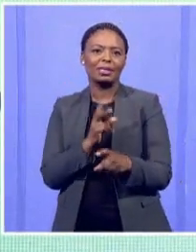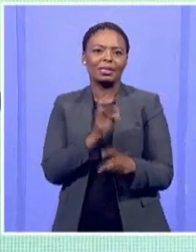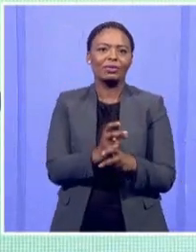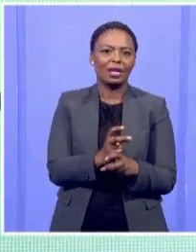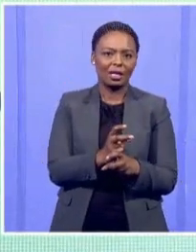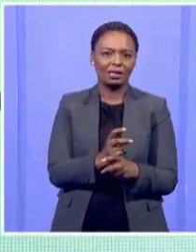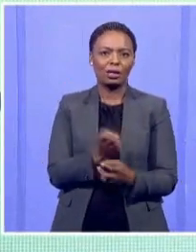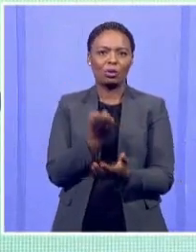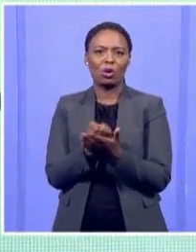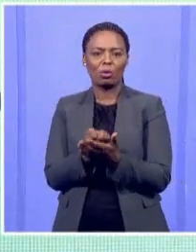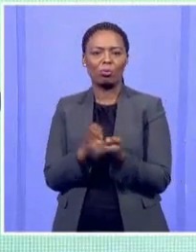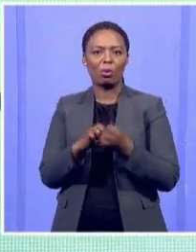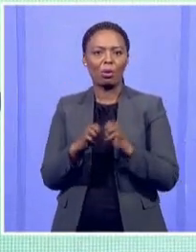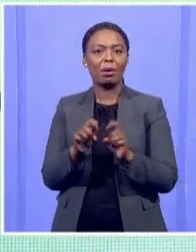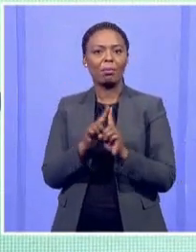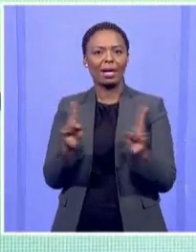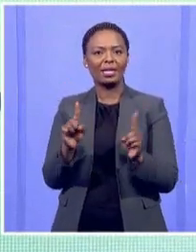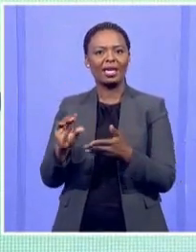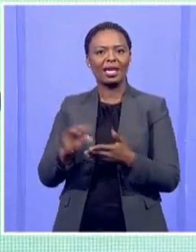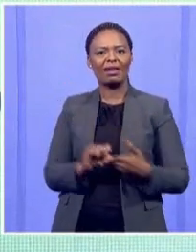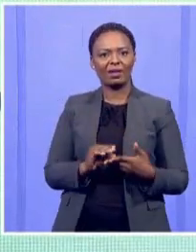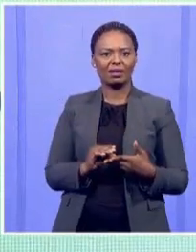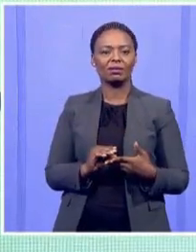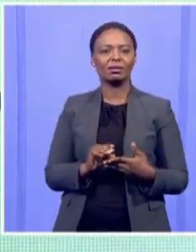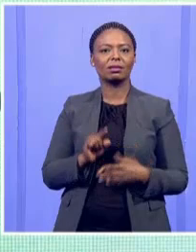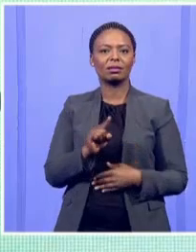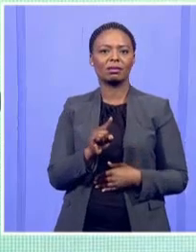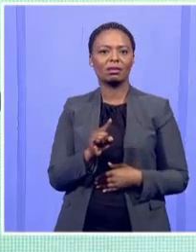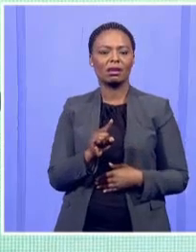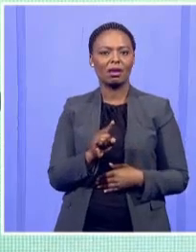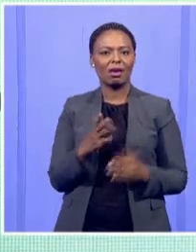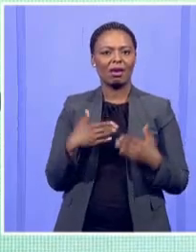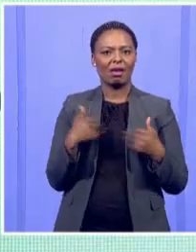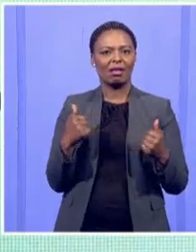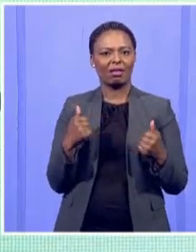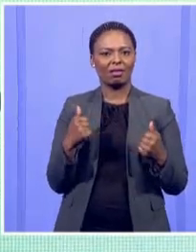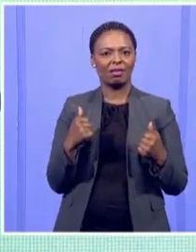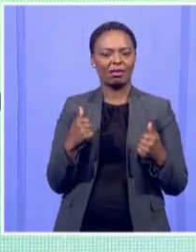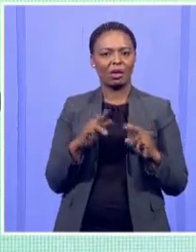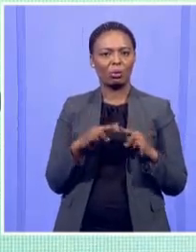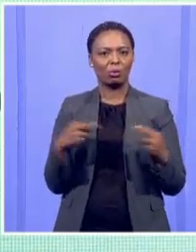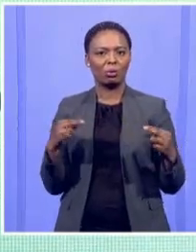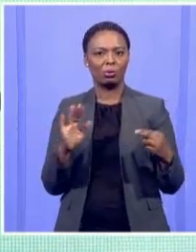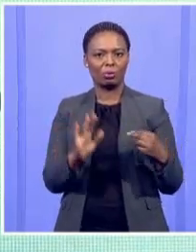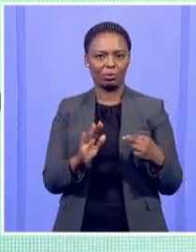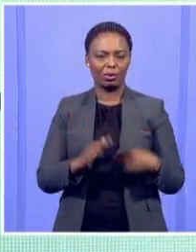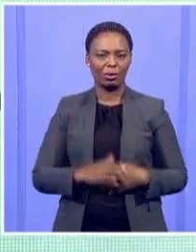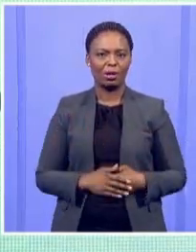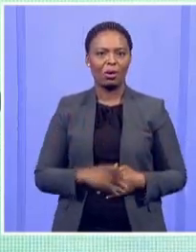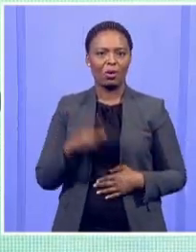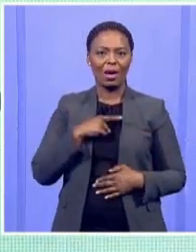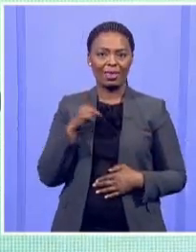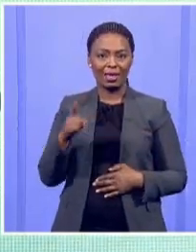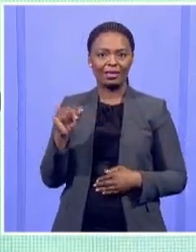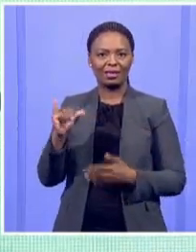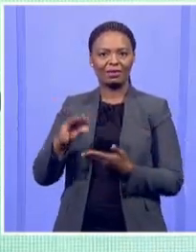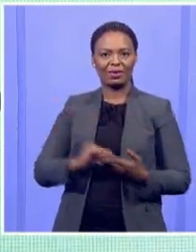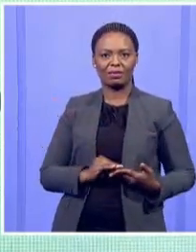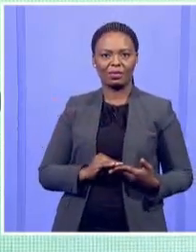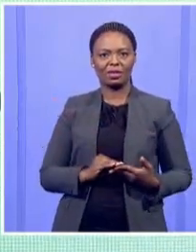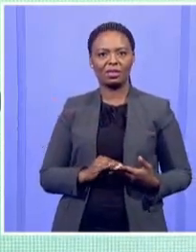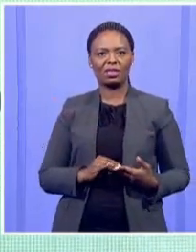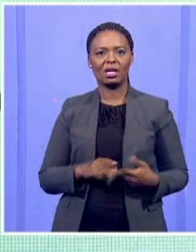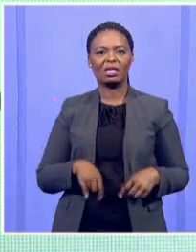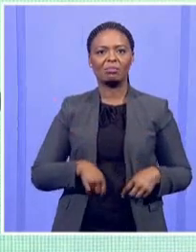economic crisis. We must, as I've said, look at health as an investment and not just as